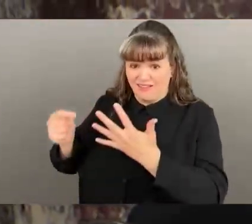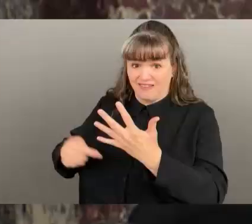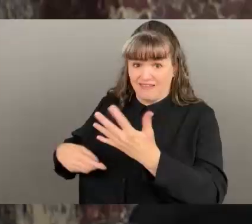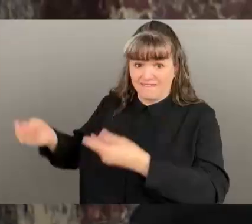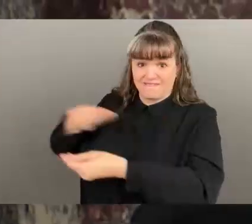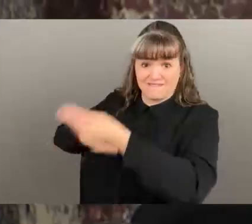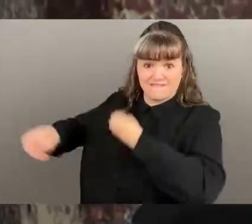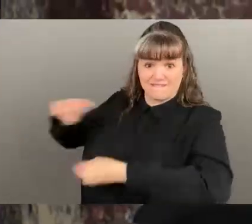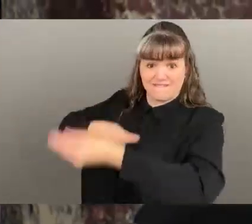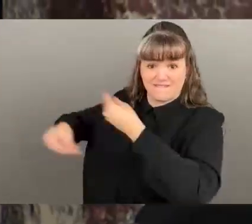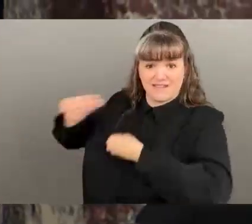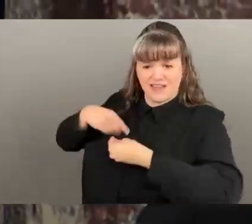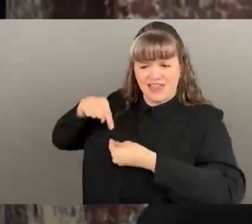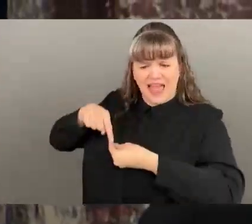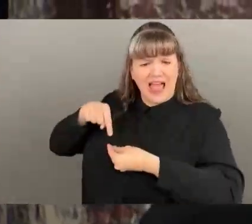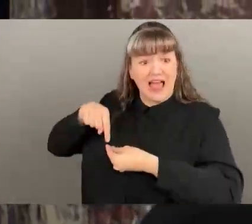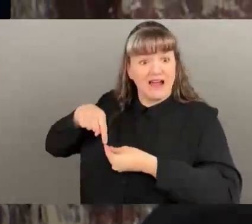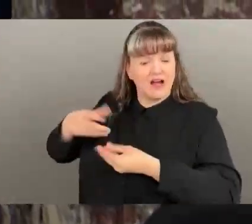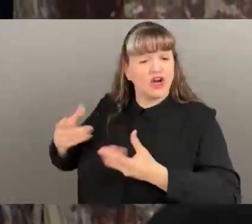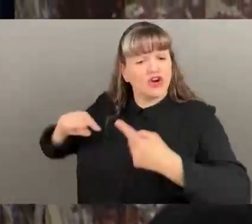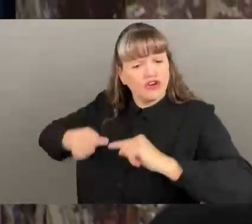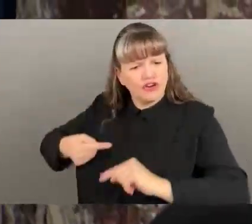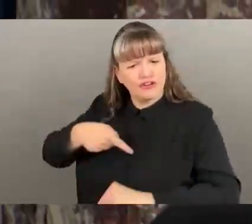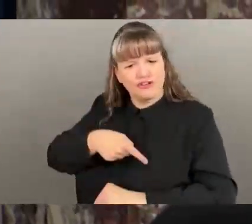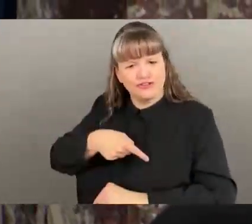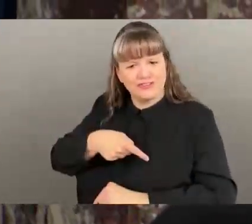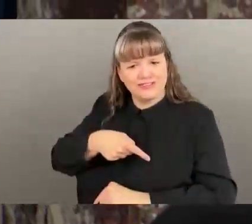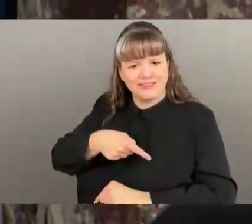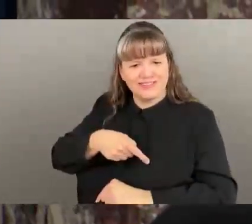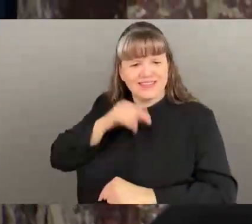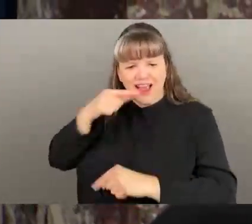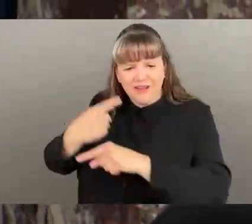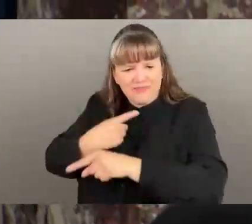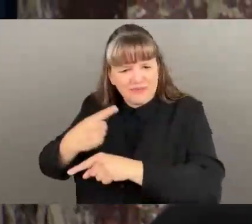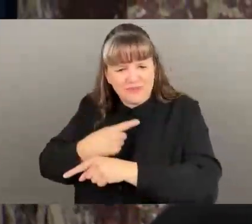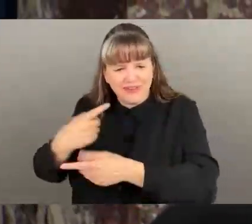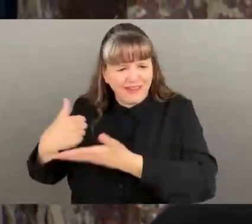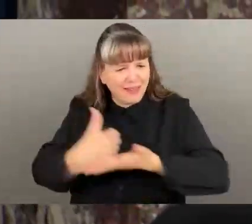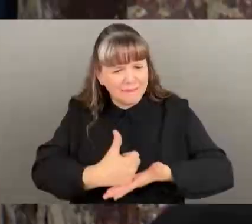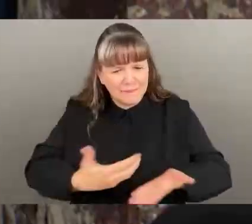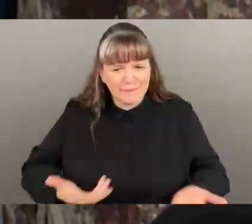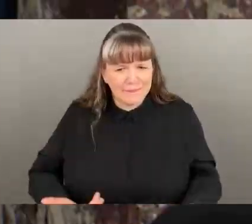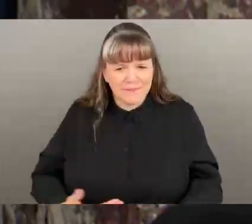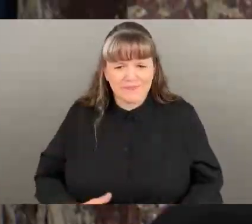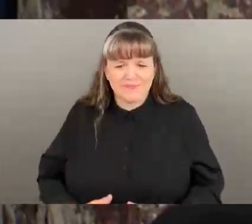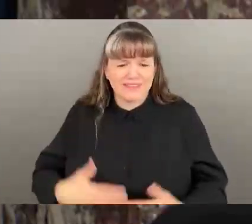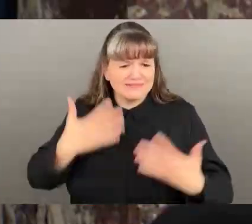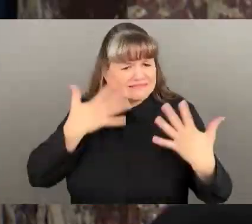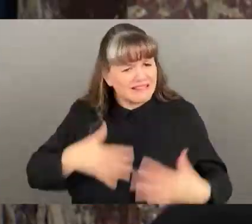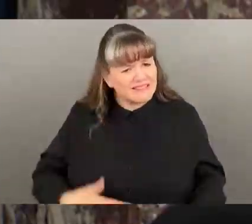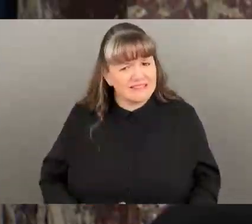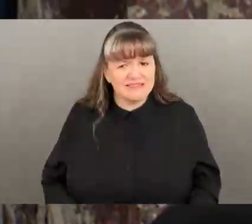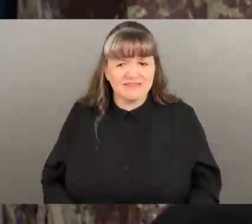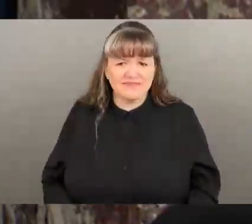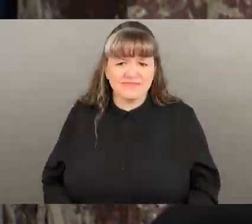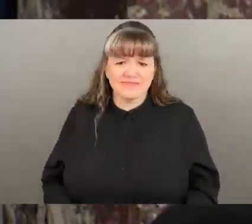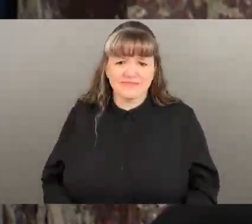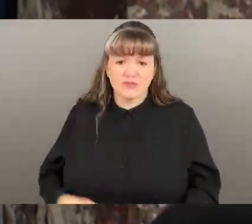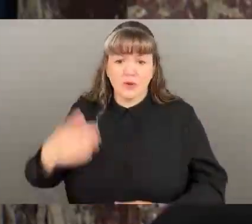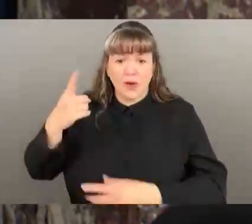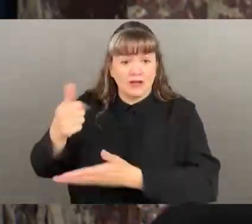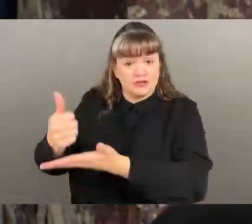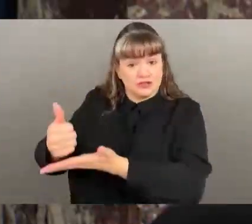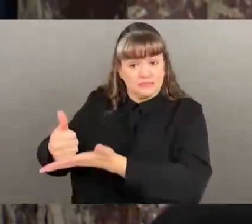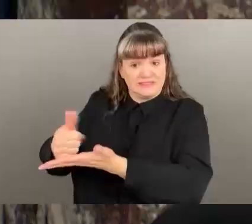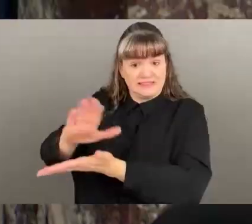but the help that Desiree needed. It's very sad. A Jordan's Principle-funded treatment place was fully approved for this youth